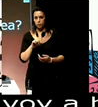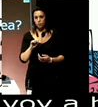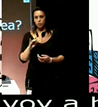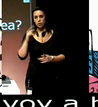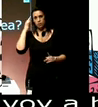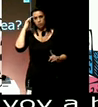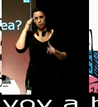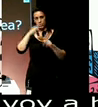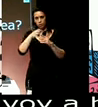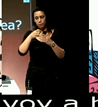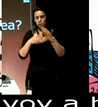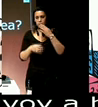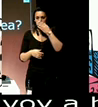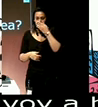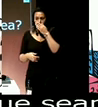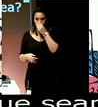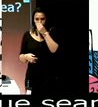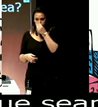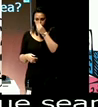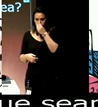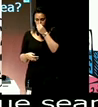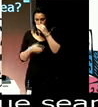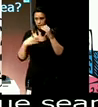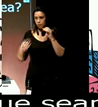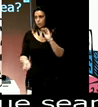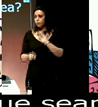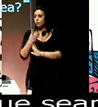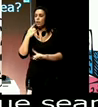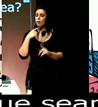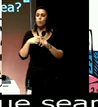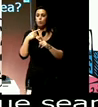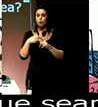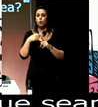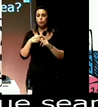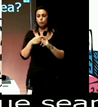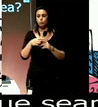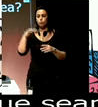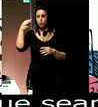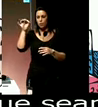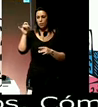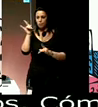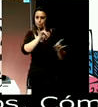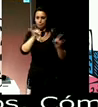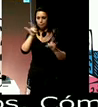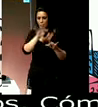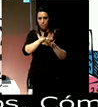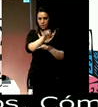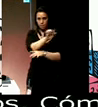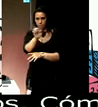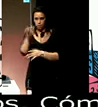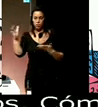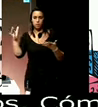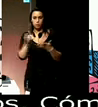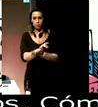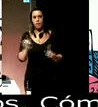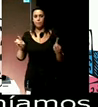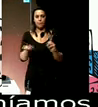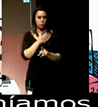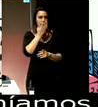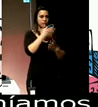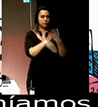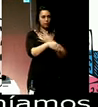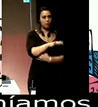We had different objects. The first one was to create a unique and attractive product for everybody. It was